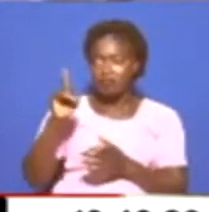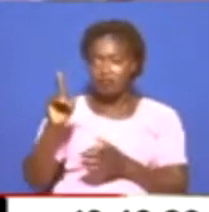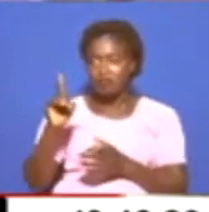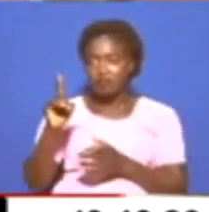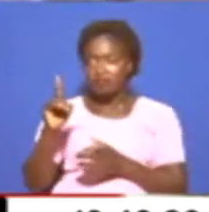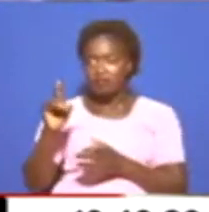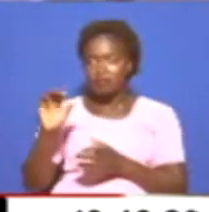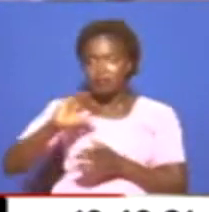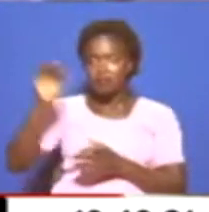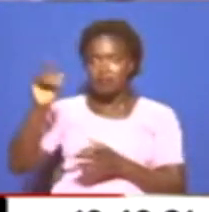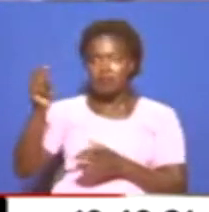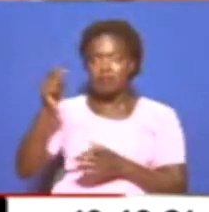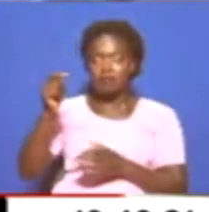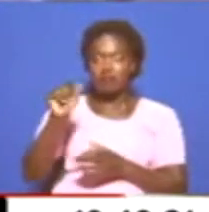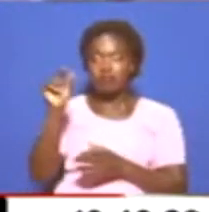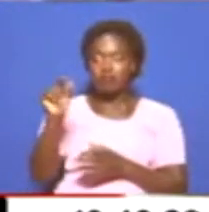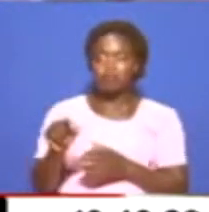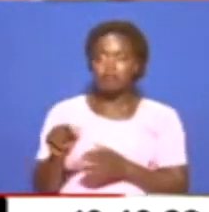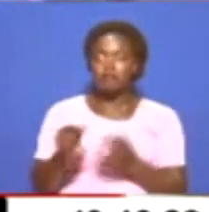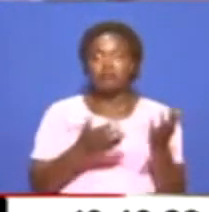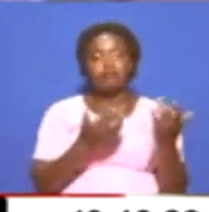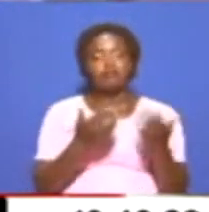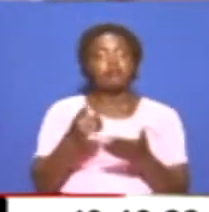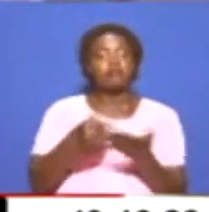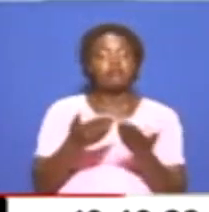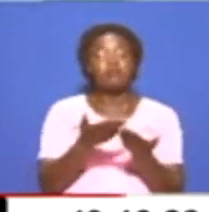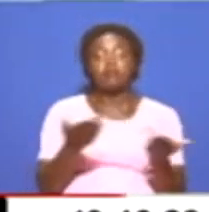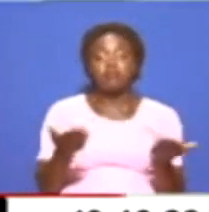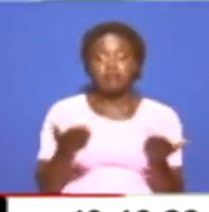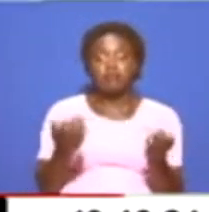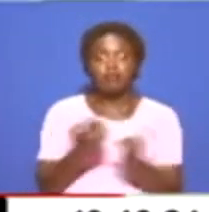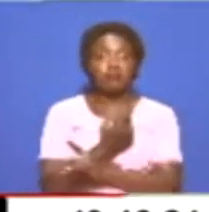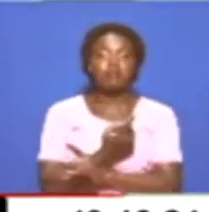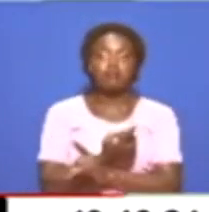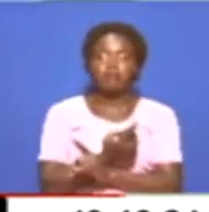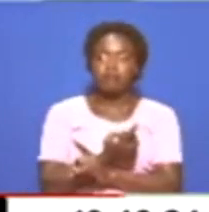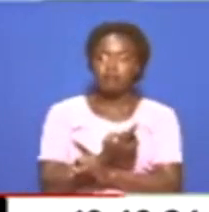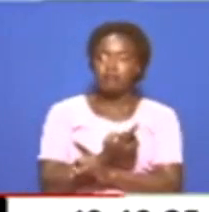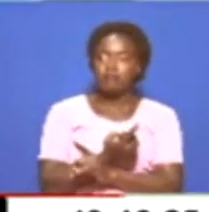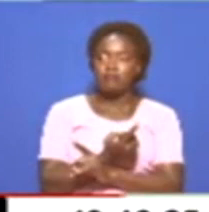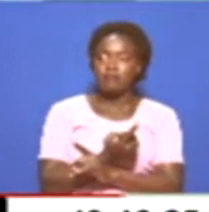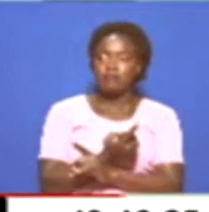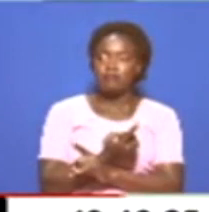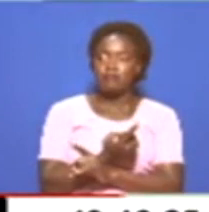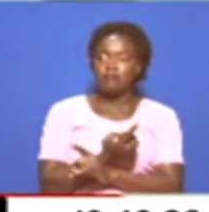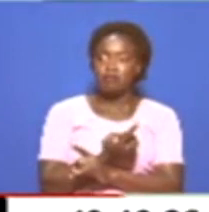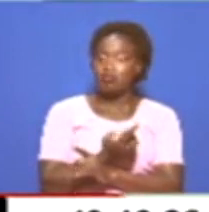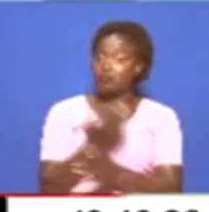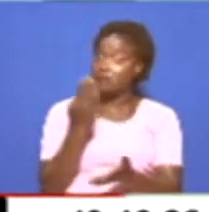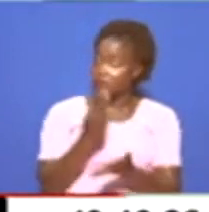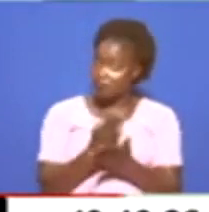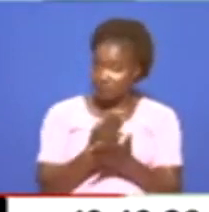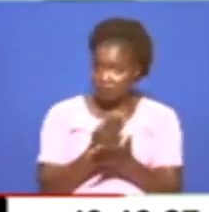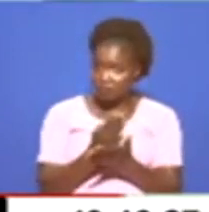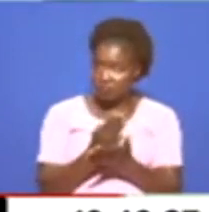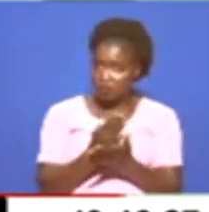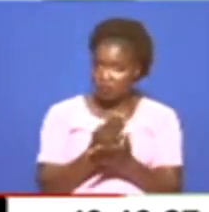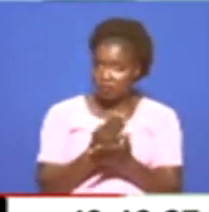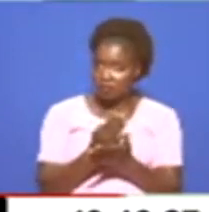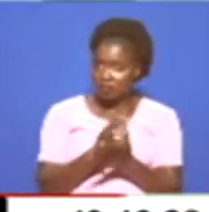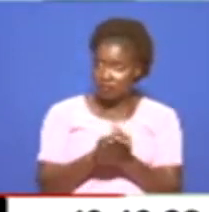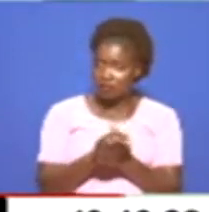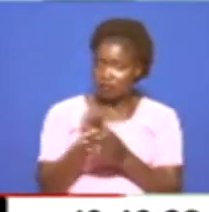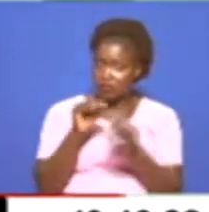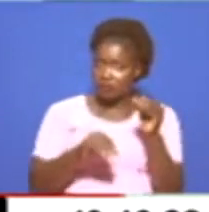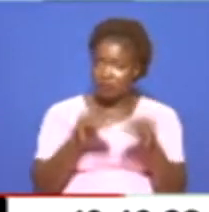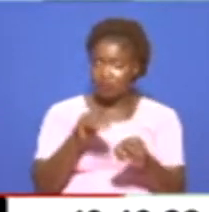Mount Kenya region. Yes. What was expected and what is there is different. No, we have to face this as truth as it is. The elections which